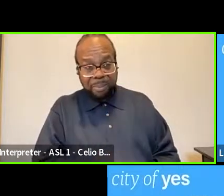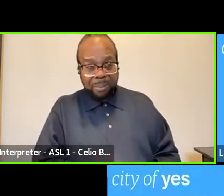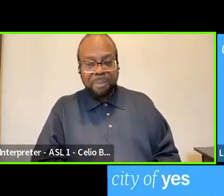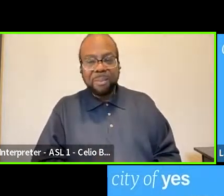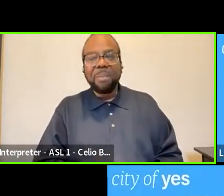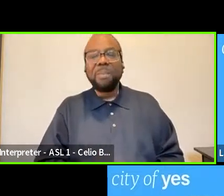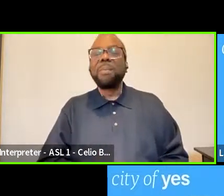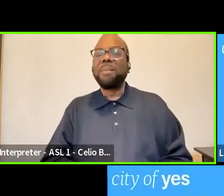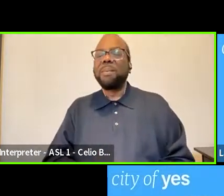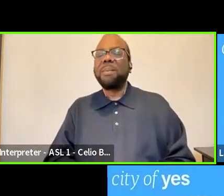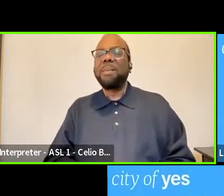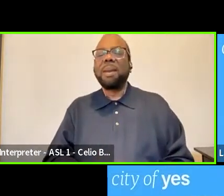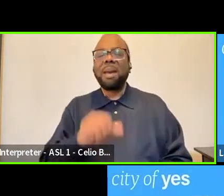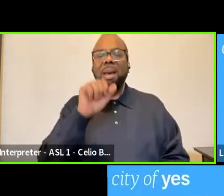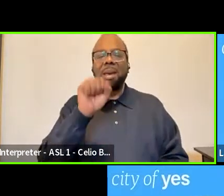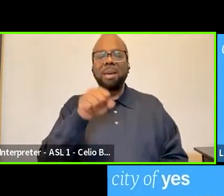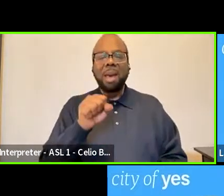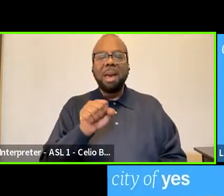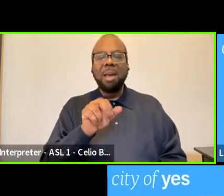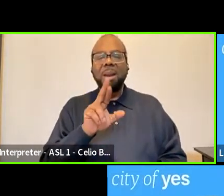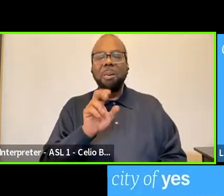Yes, Robert, your mic is on.